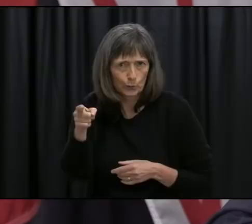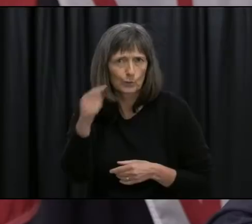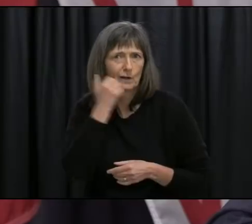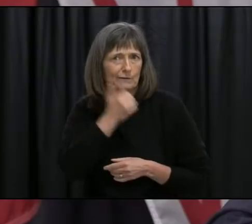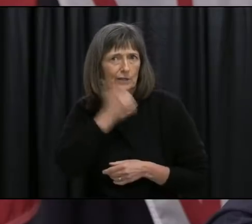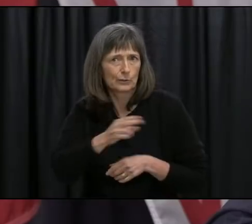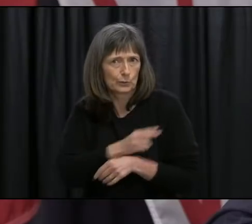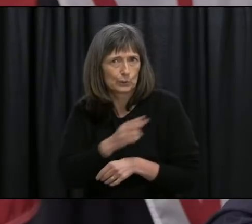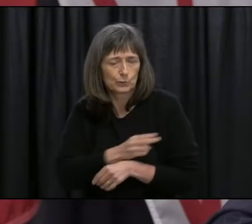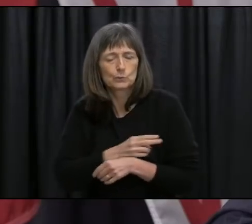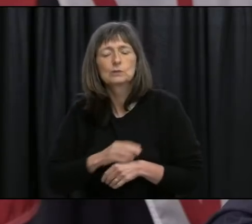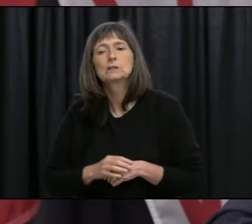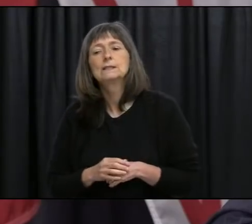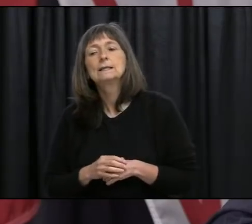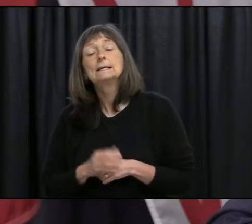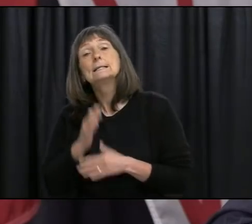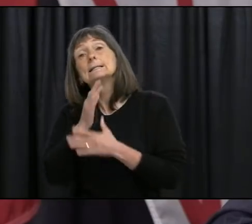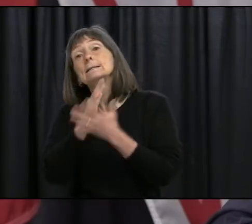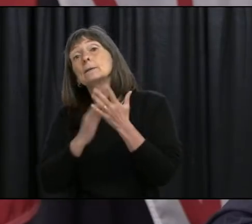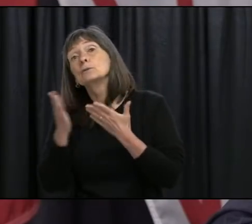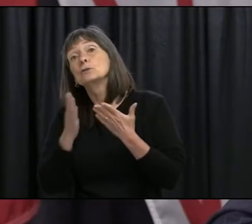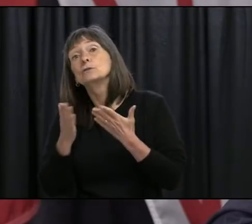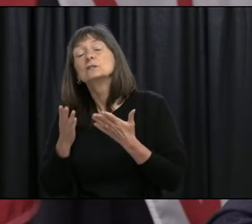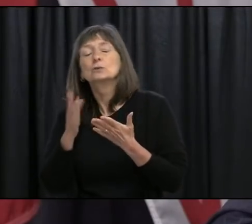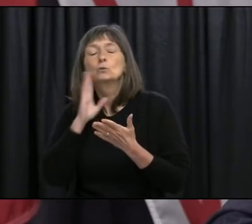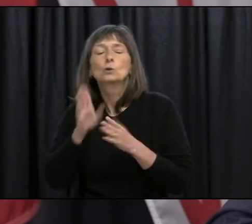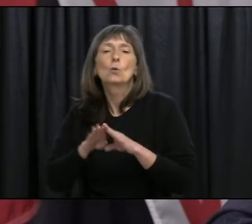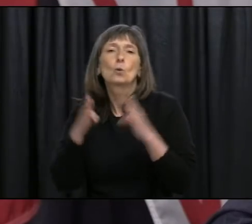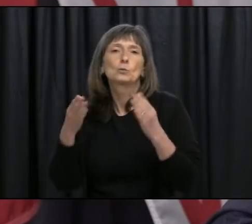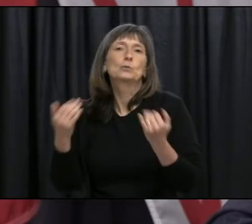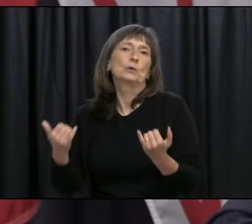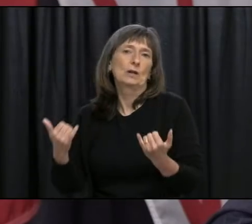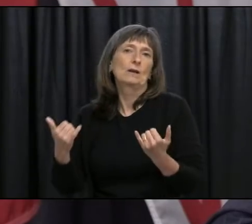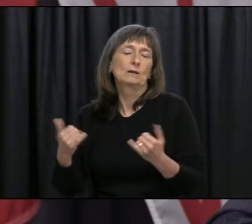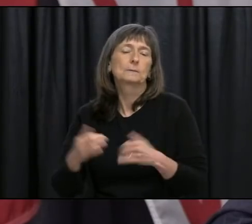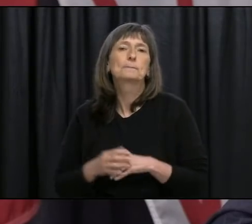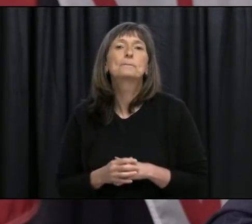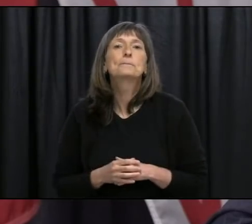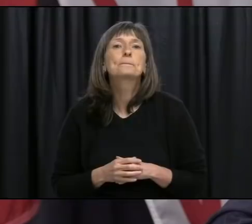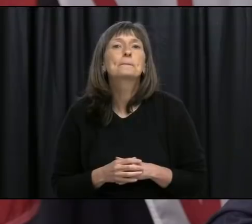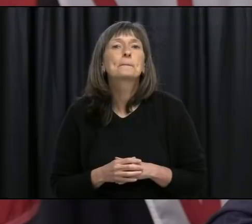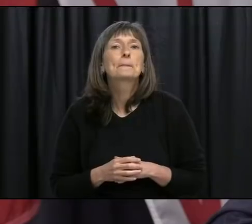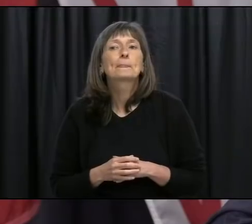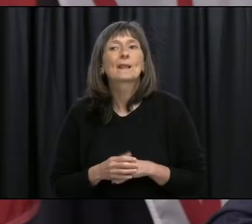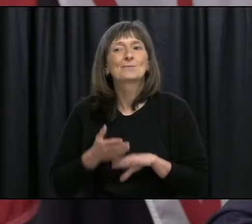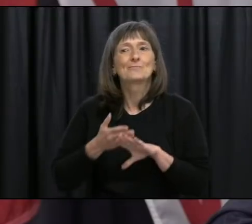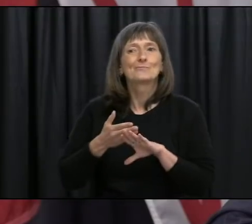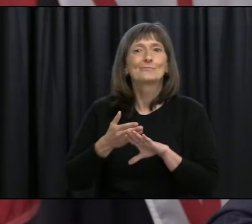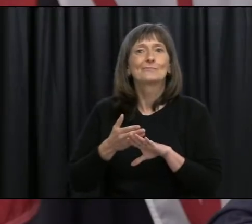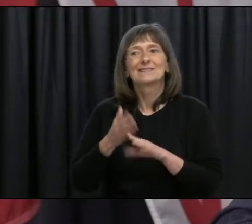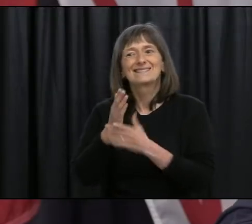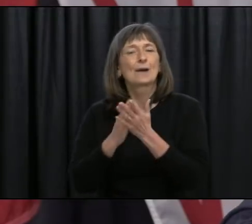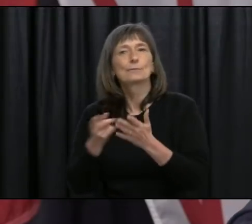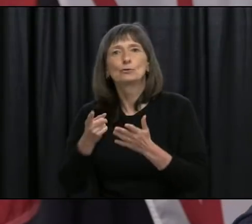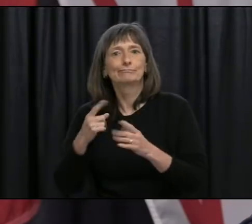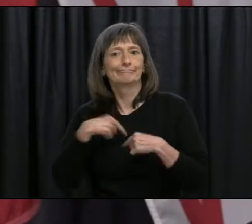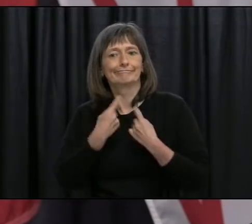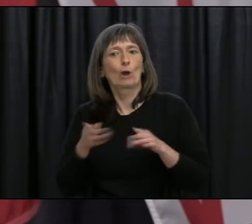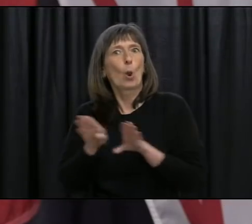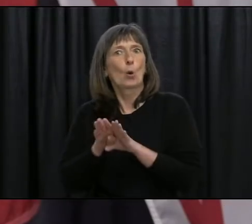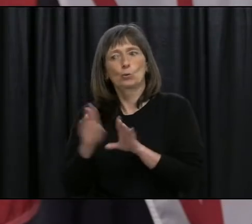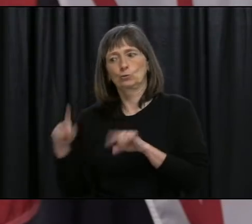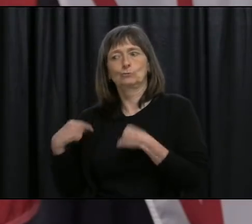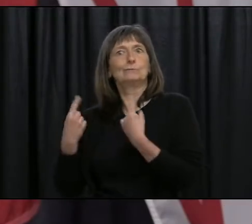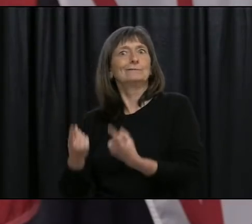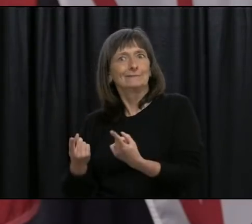daily basis. So some of them services are resuming, and these have been available that have not been available since the